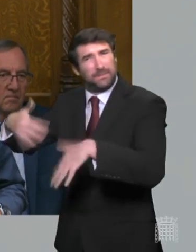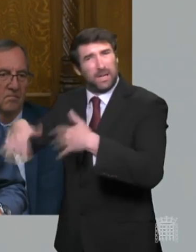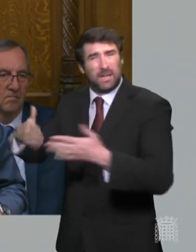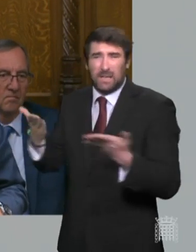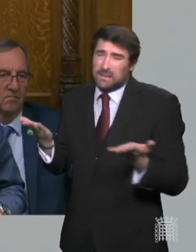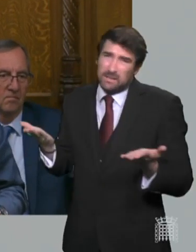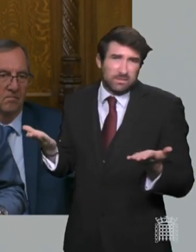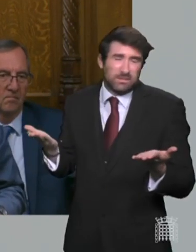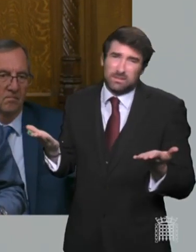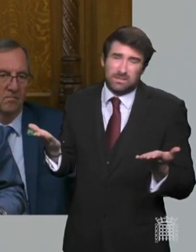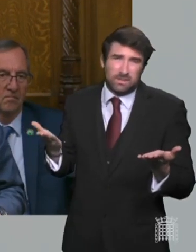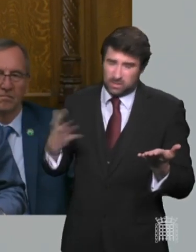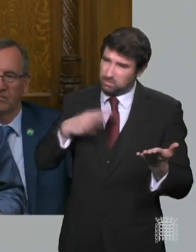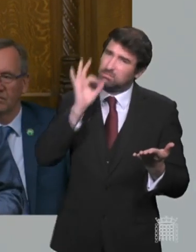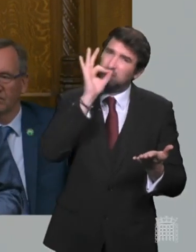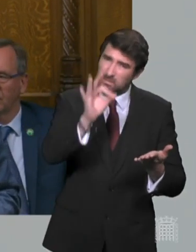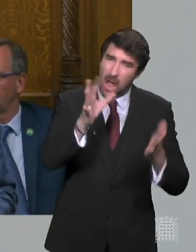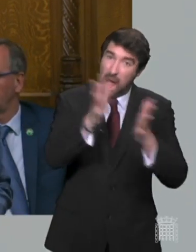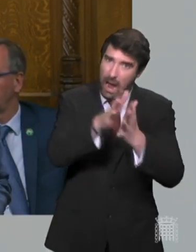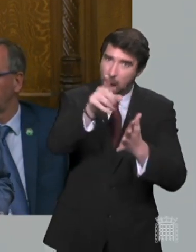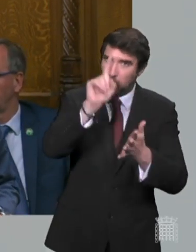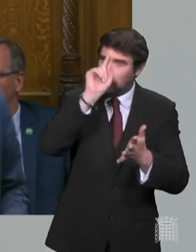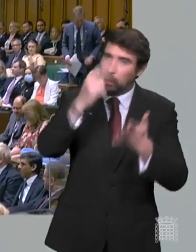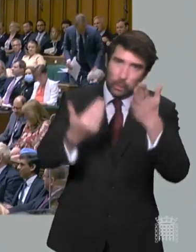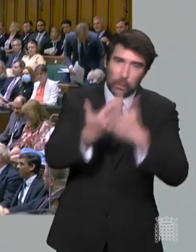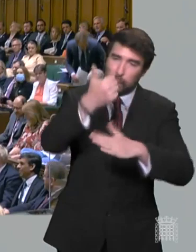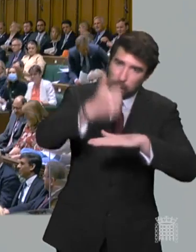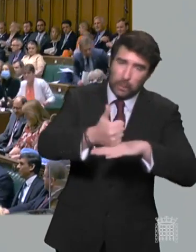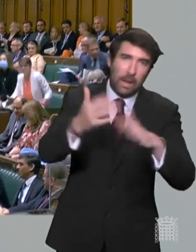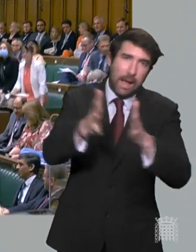sorry we will be hearing a lot of at COP26?